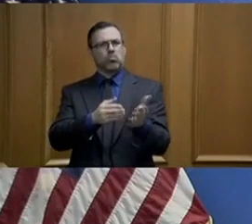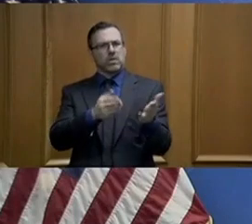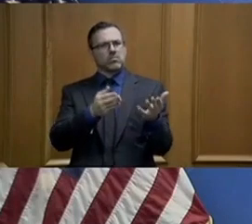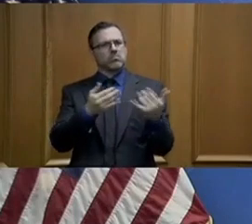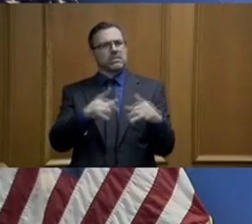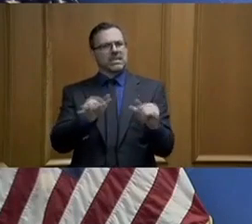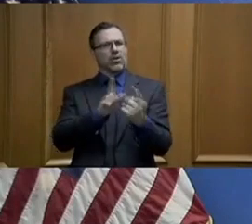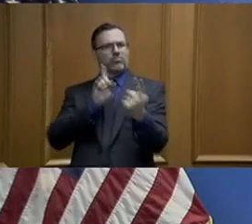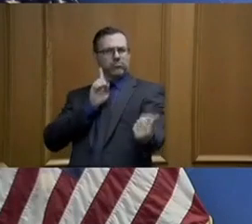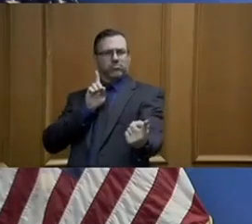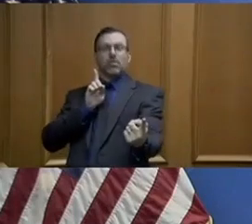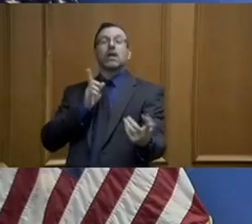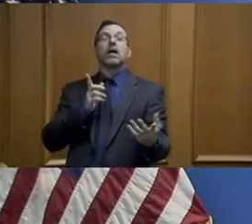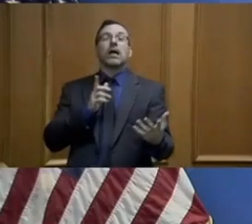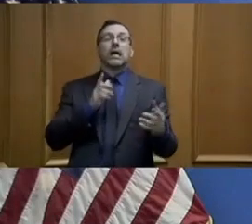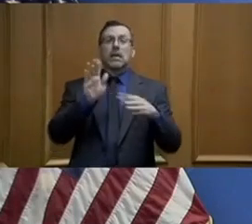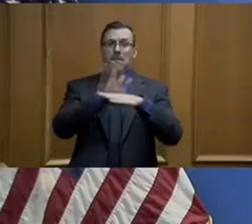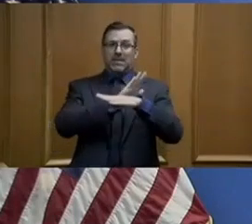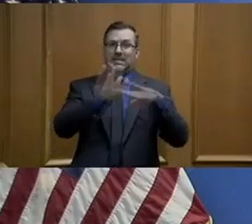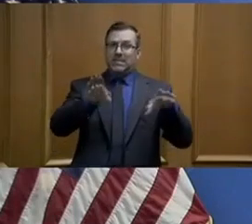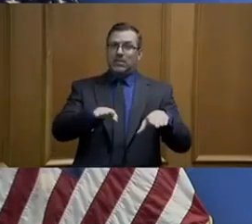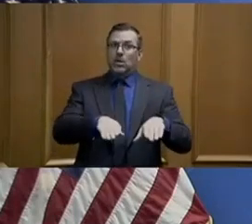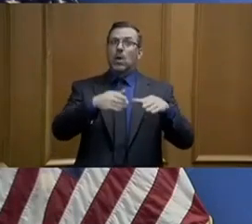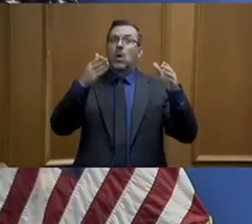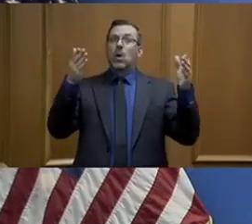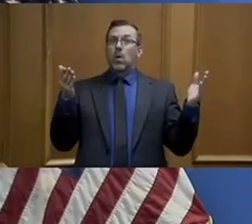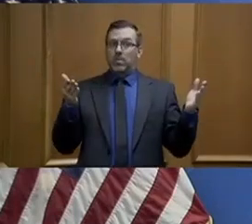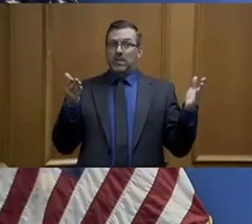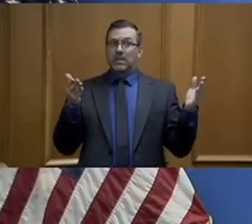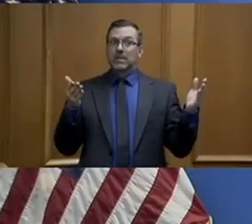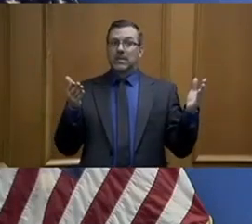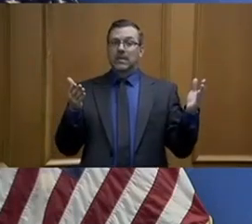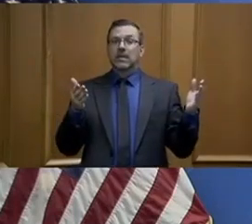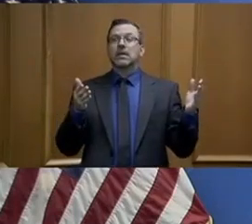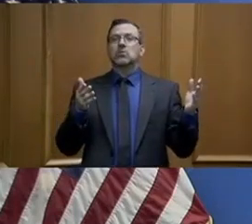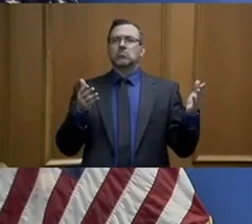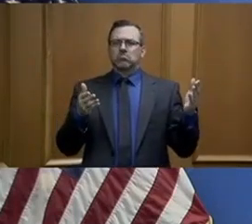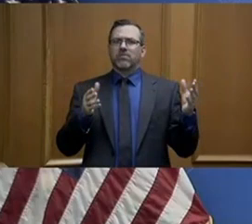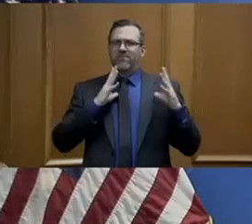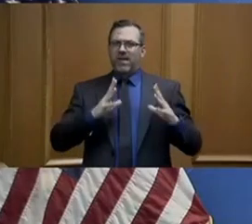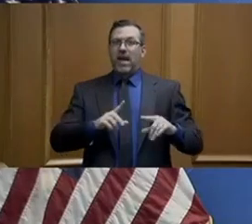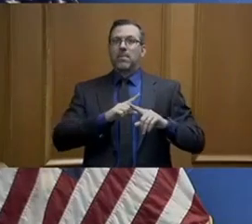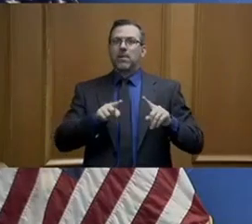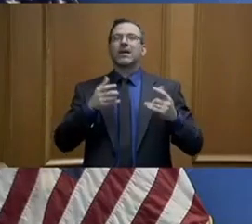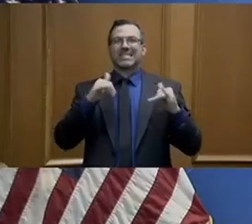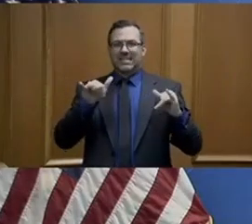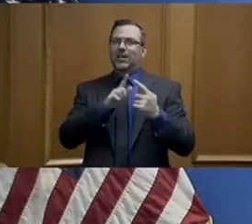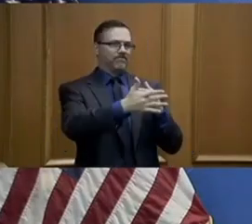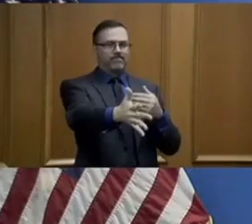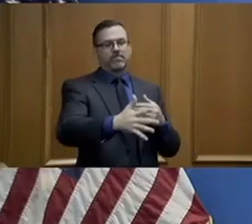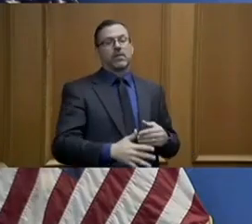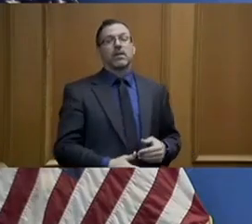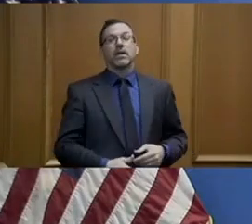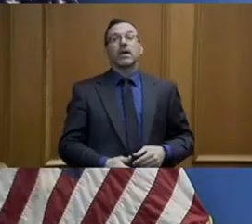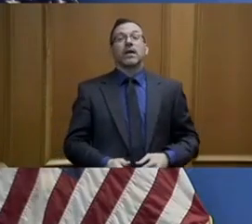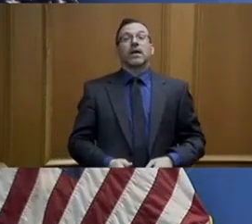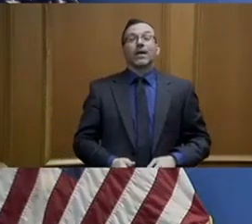social distancing is going to be a way of life for Tennesseans going forward. Until this